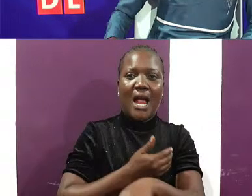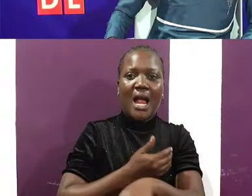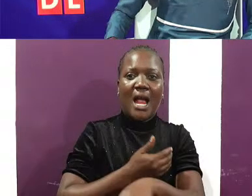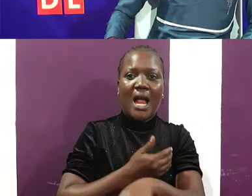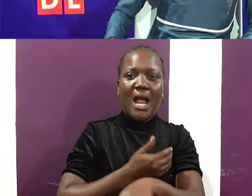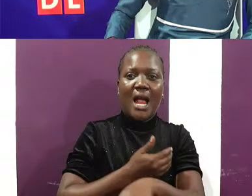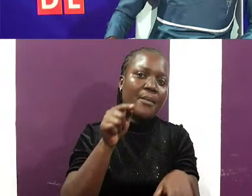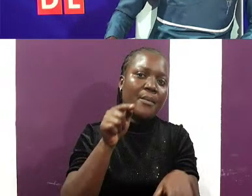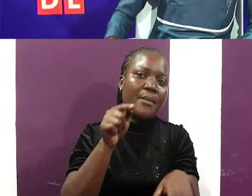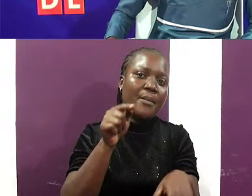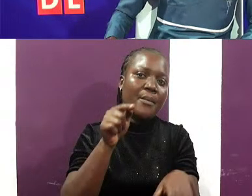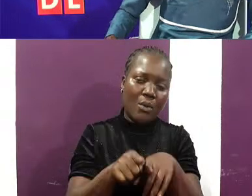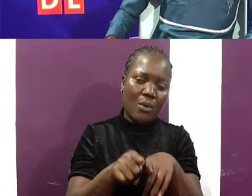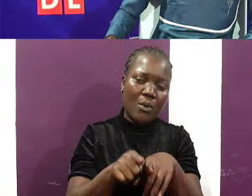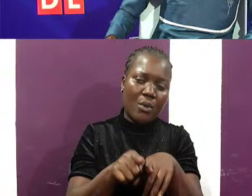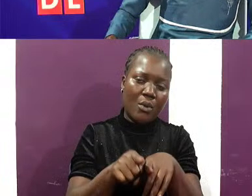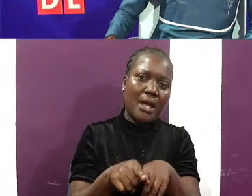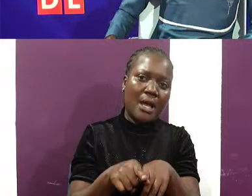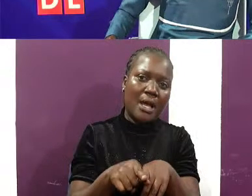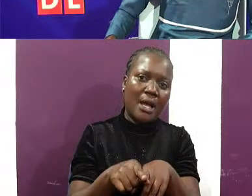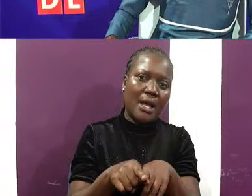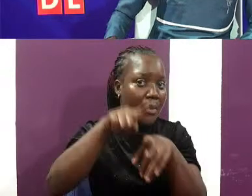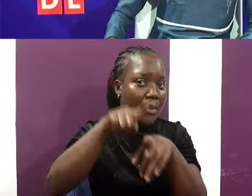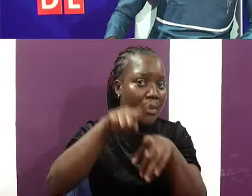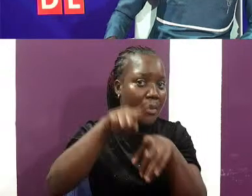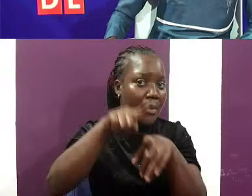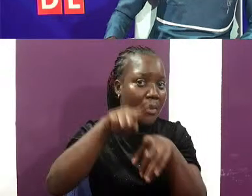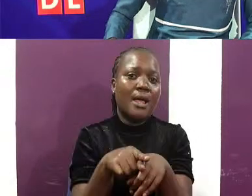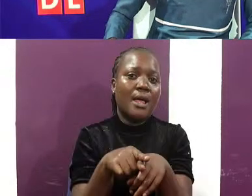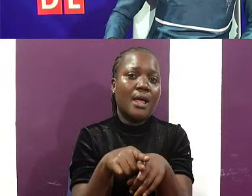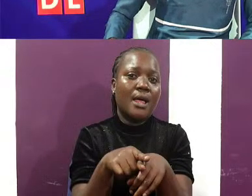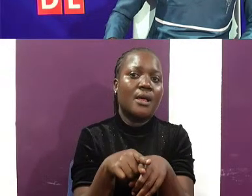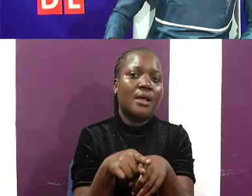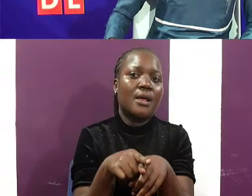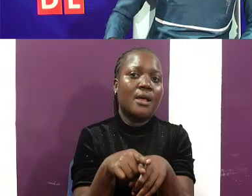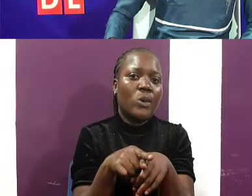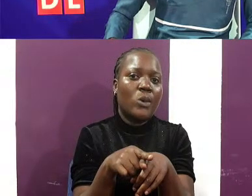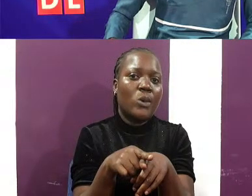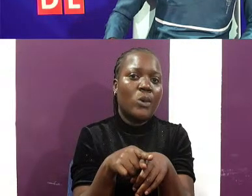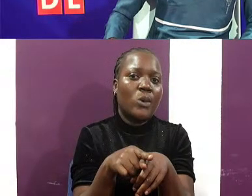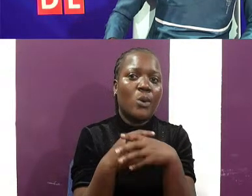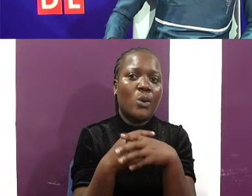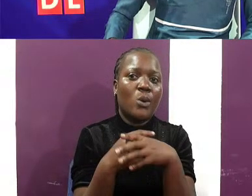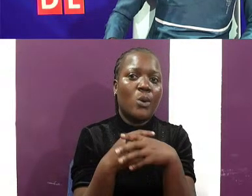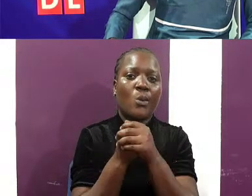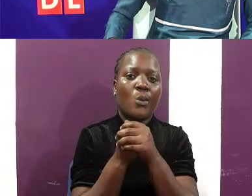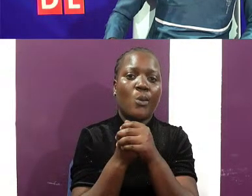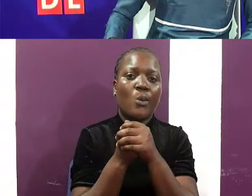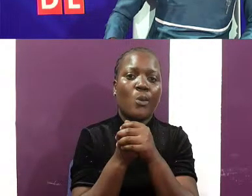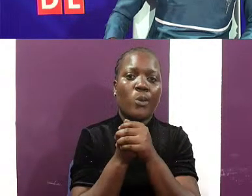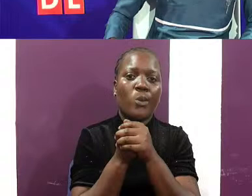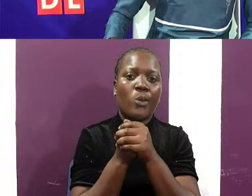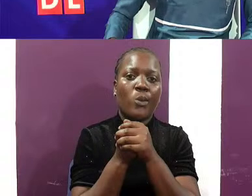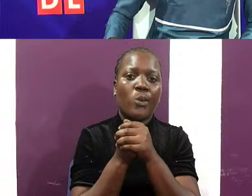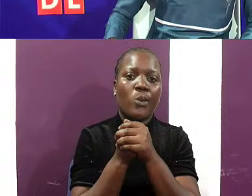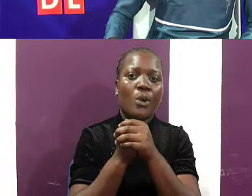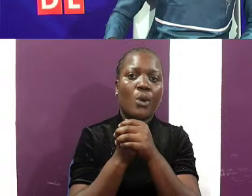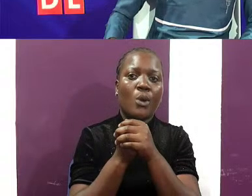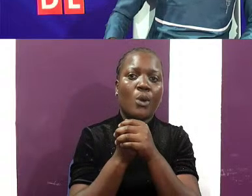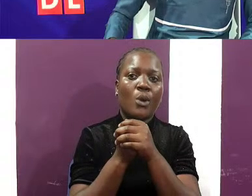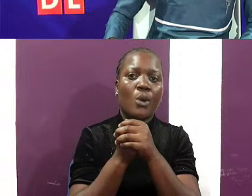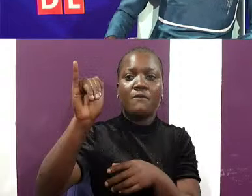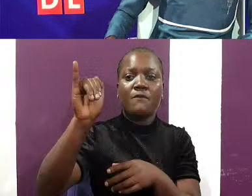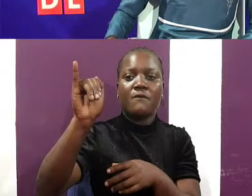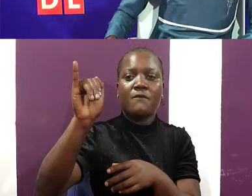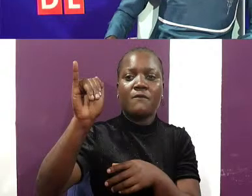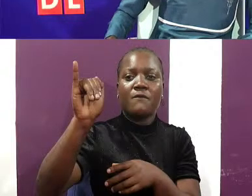Maryland, US. And Yenya Captain Victor Amwa and Swa ewo eye Legona